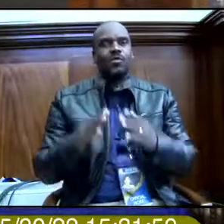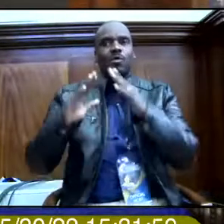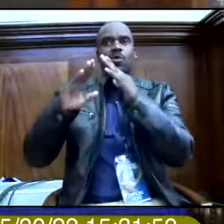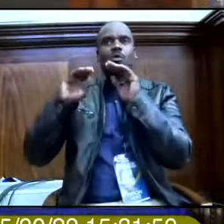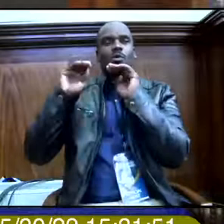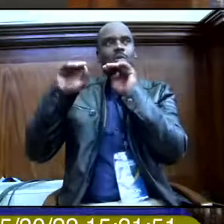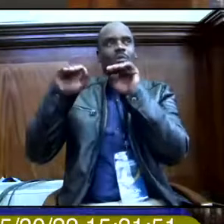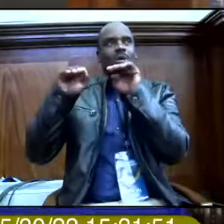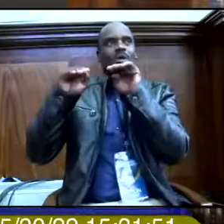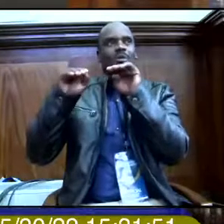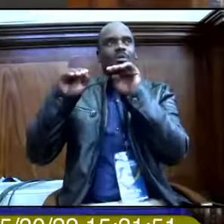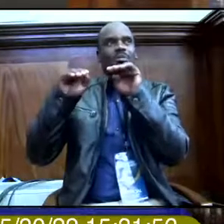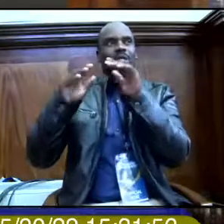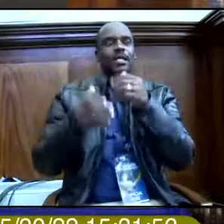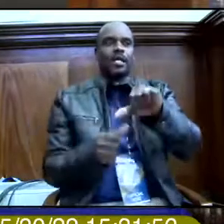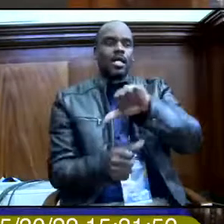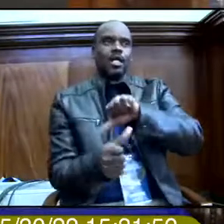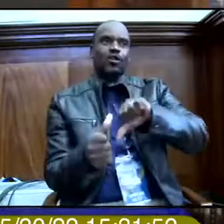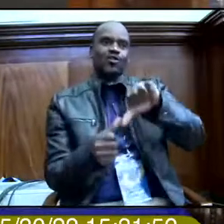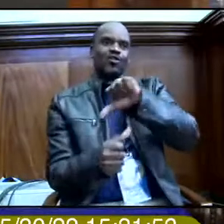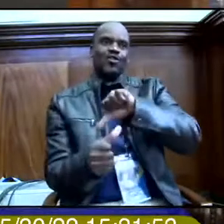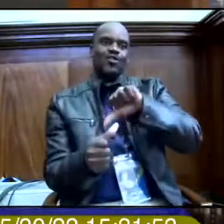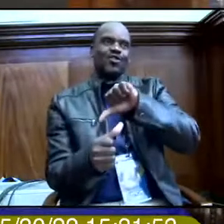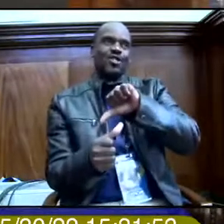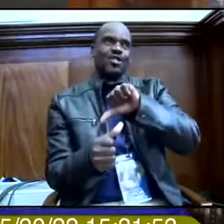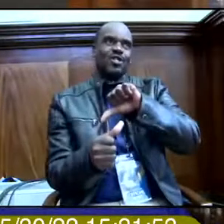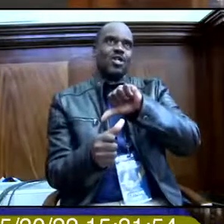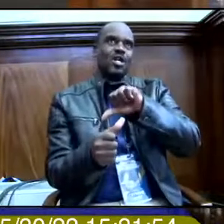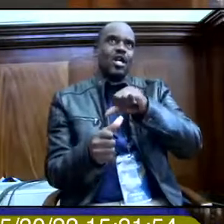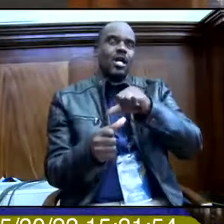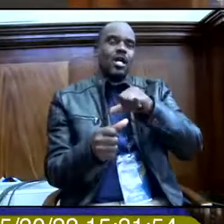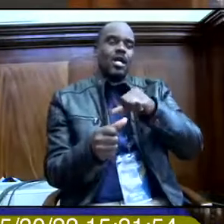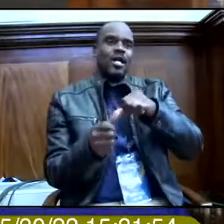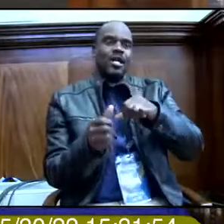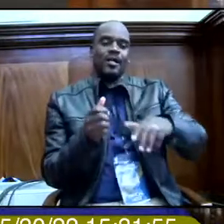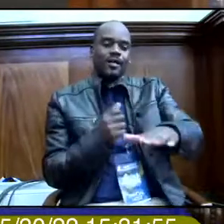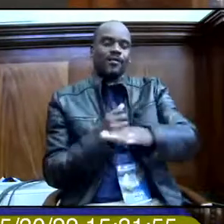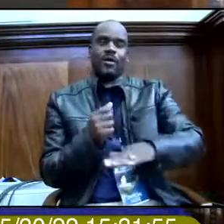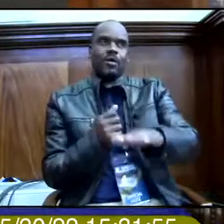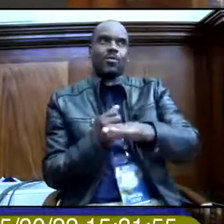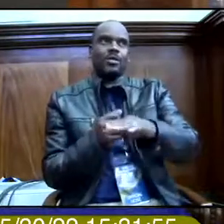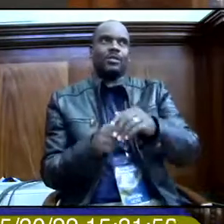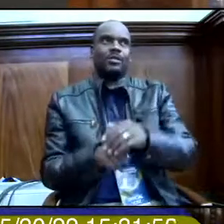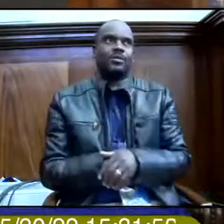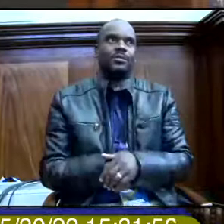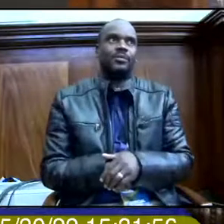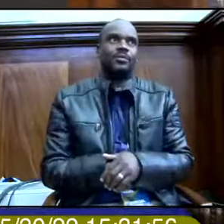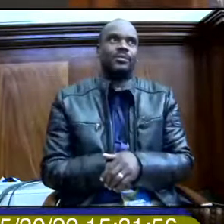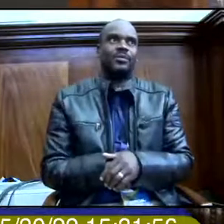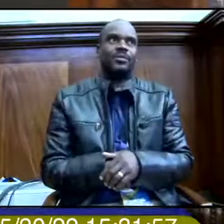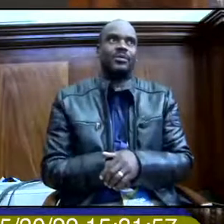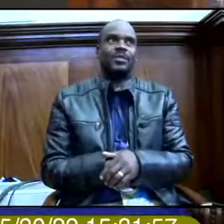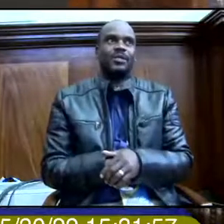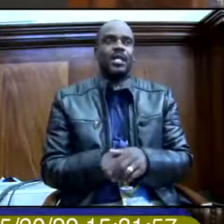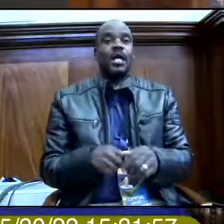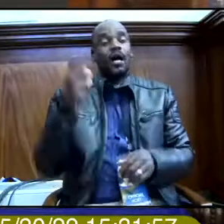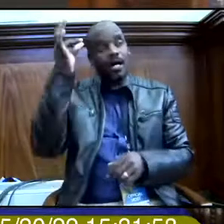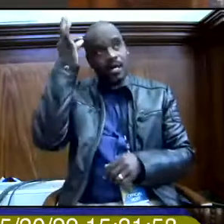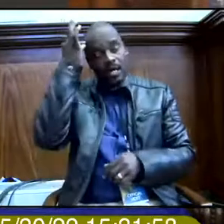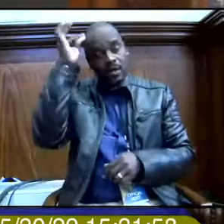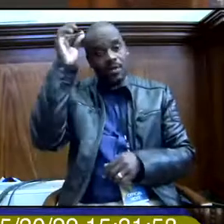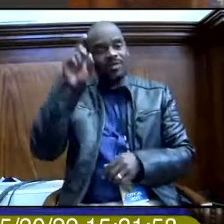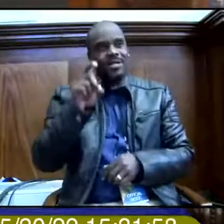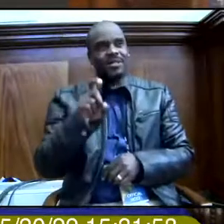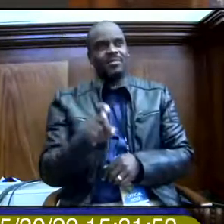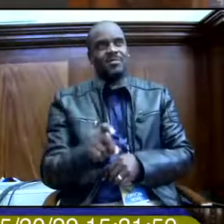economic and social environmental needs of our people break up the monopolies government must